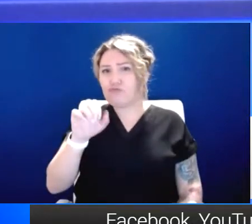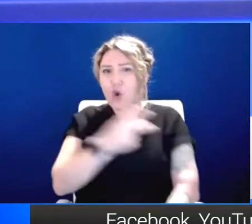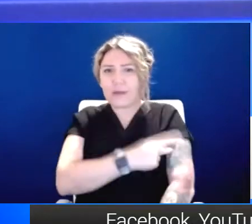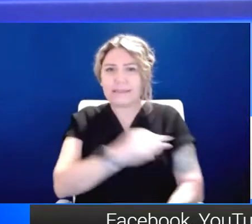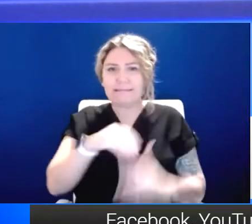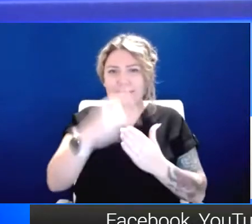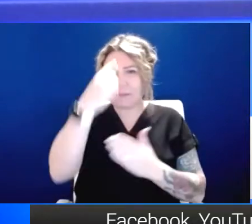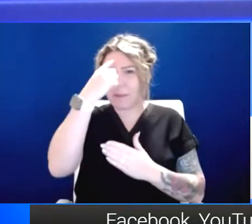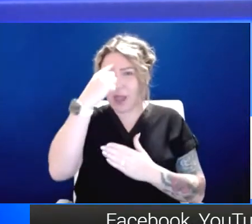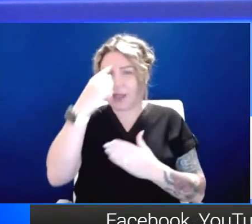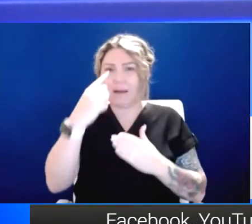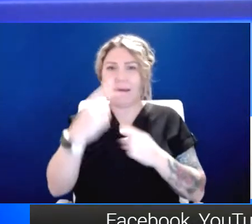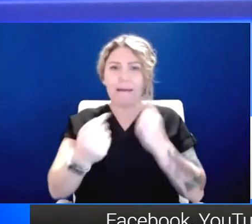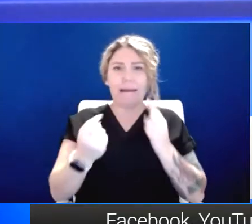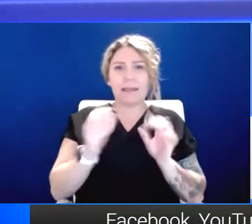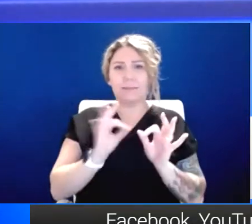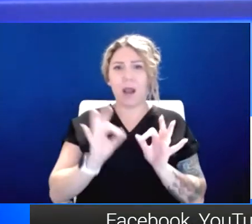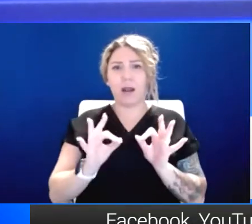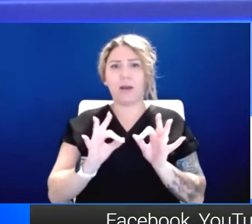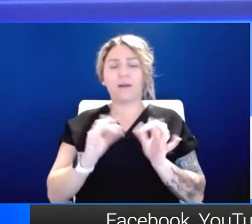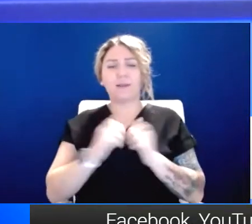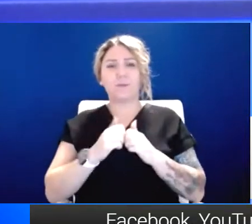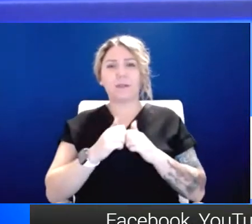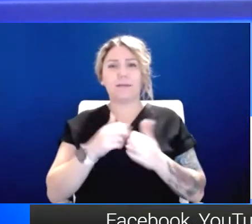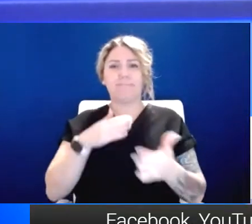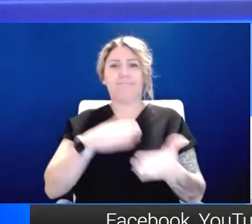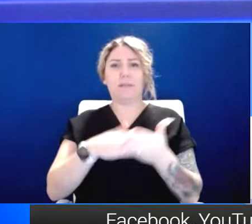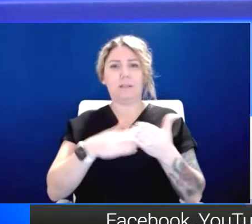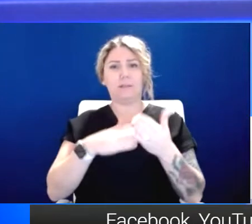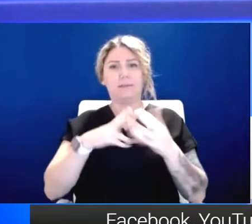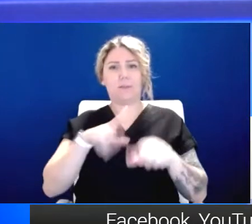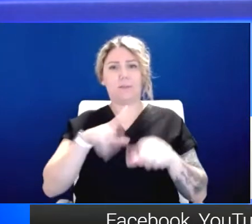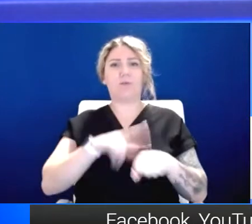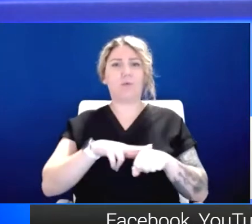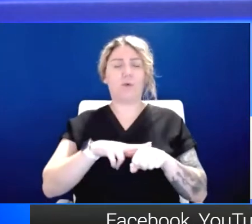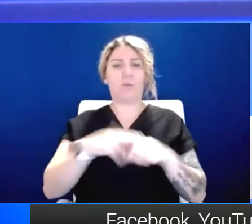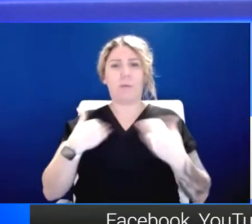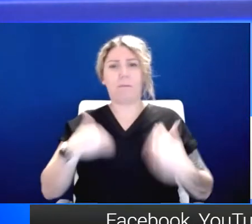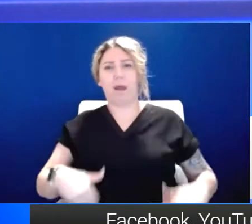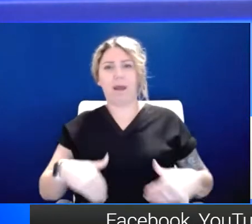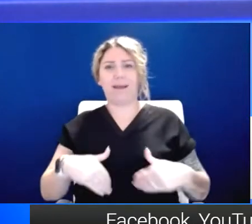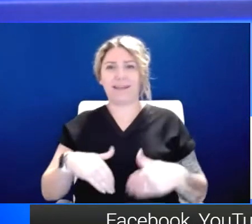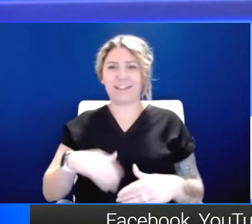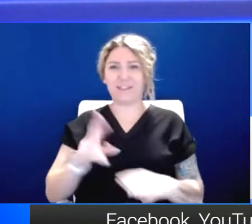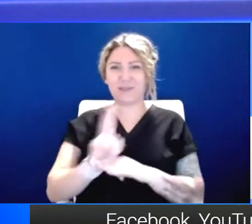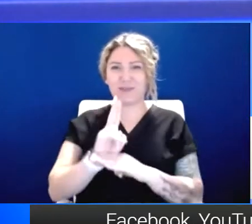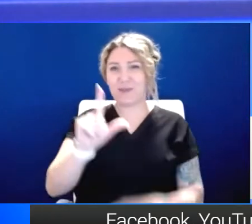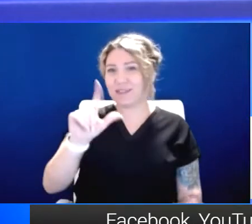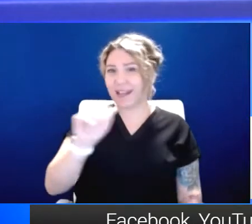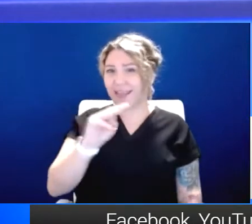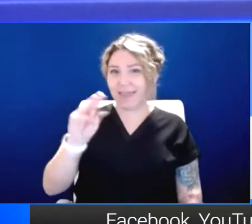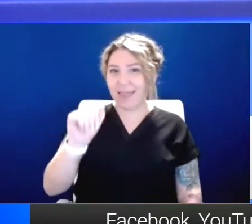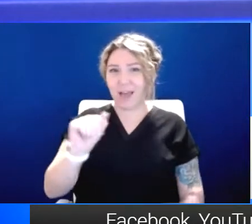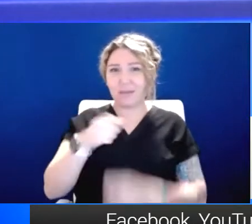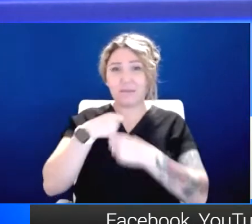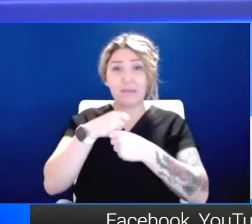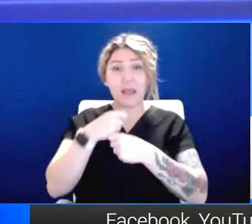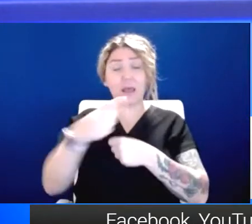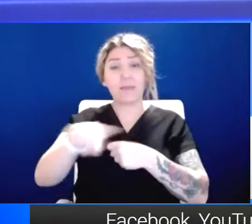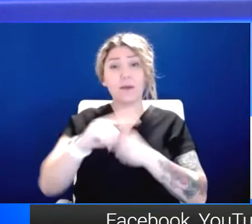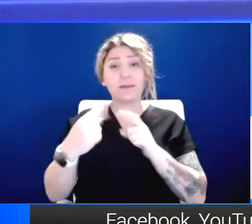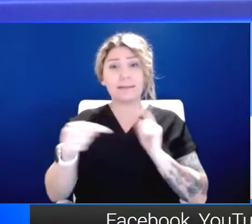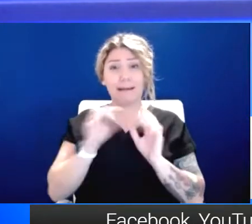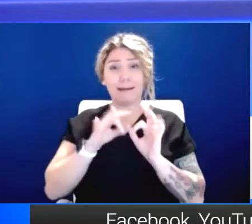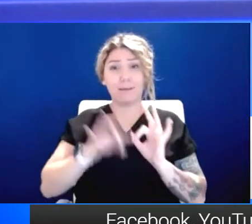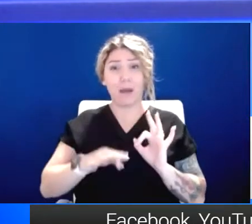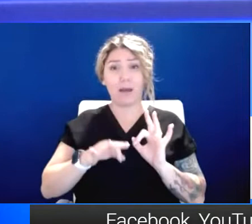antibodies against these abnormal proteins. So some have used llamas to produce these antibodies, and using those antibodies